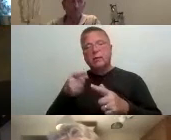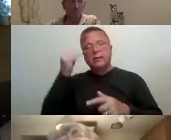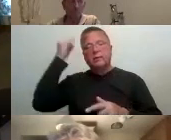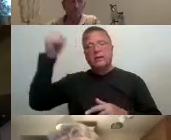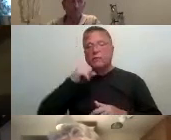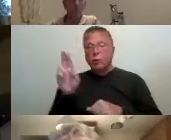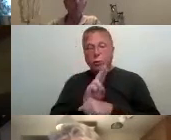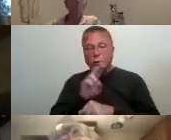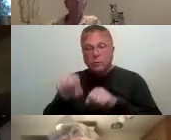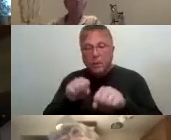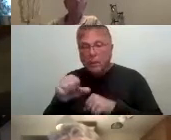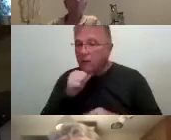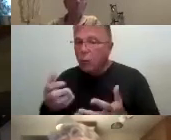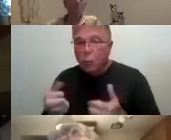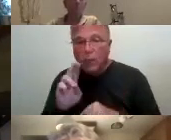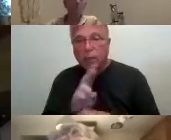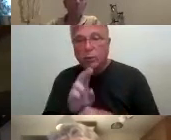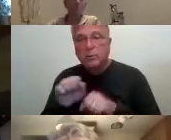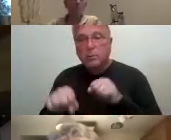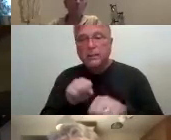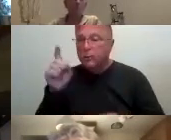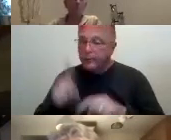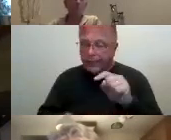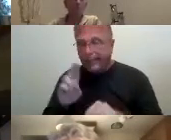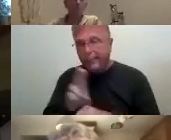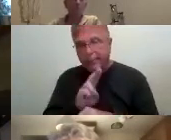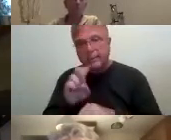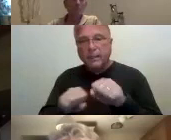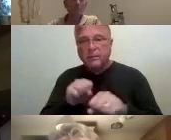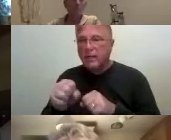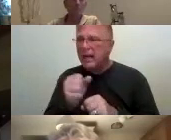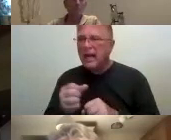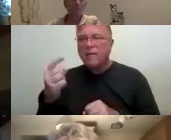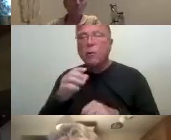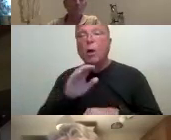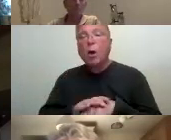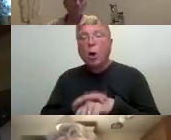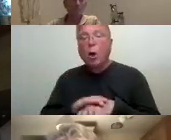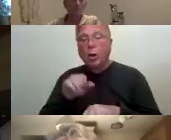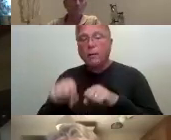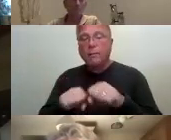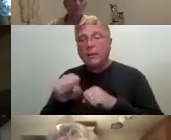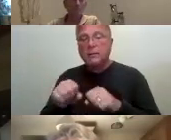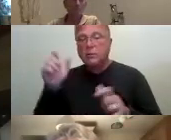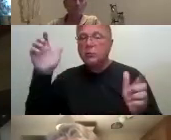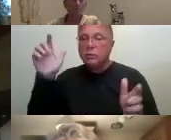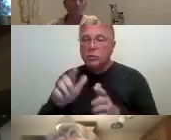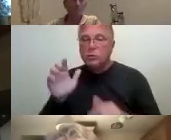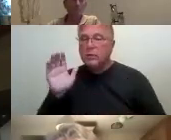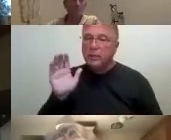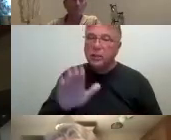a bicycle, even if you don't want to use a bicycle, you can't use a bicycle, everyone who is on a bicycle is reducing your